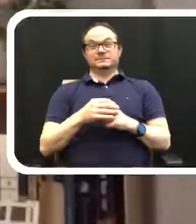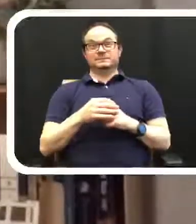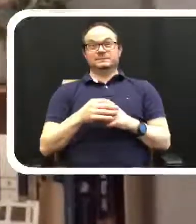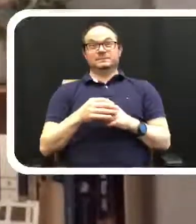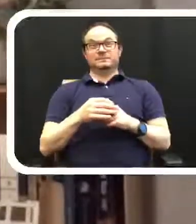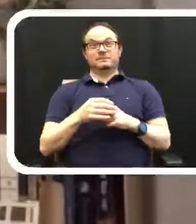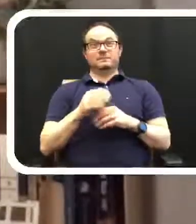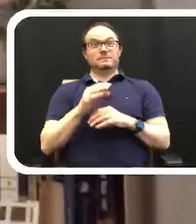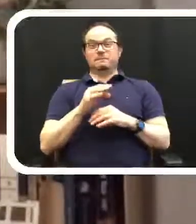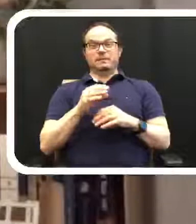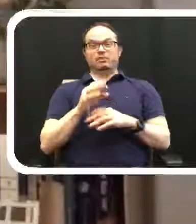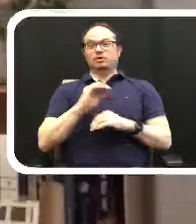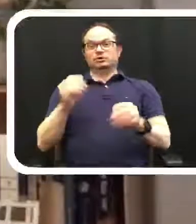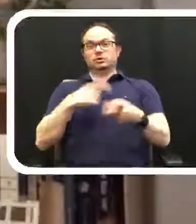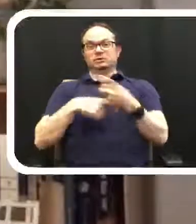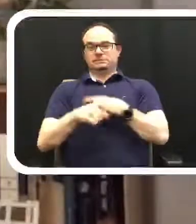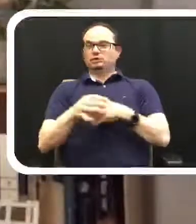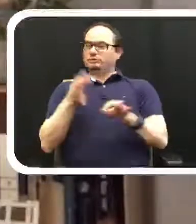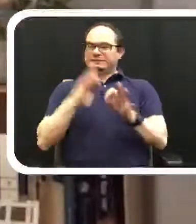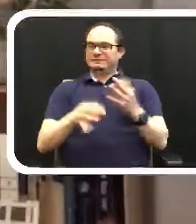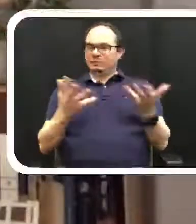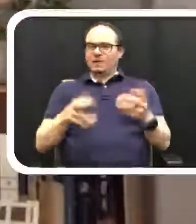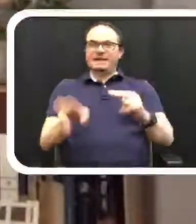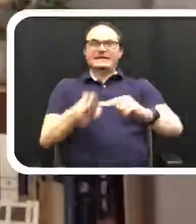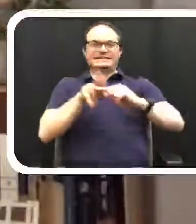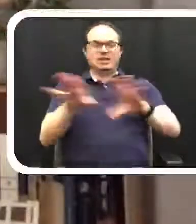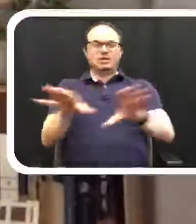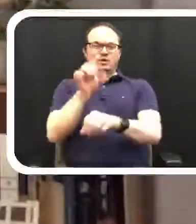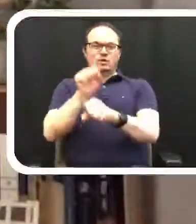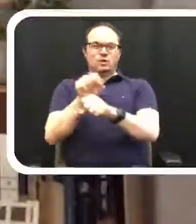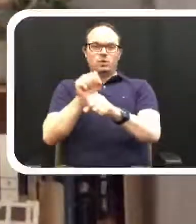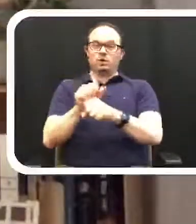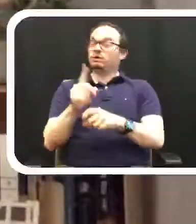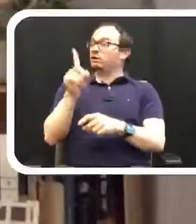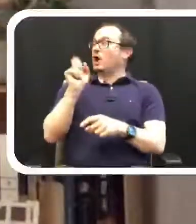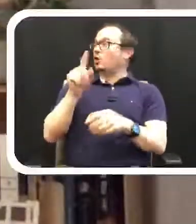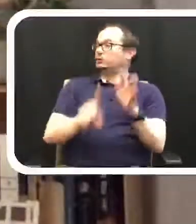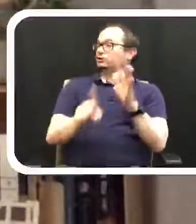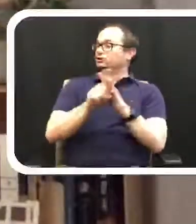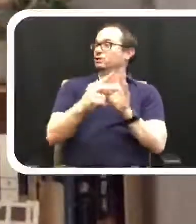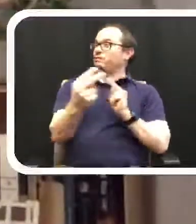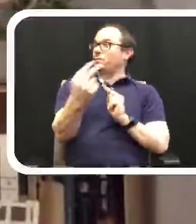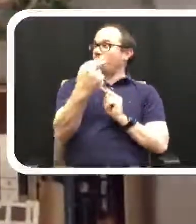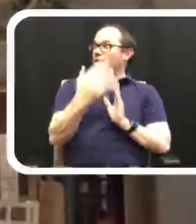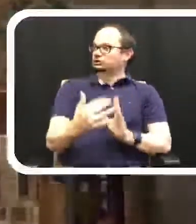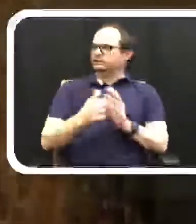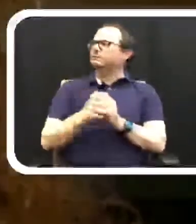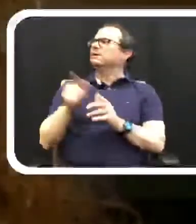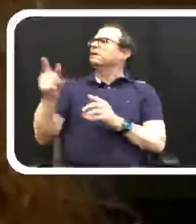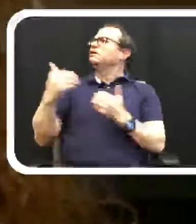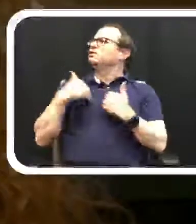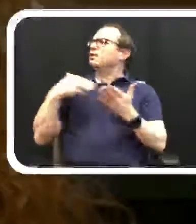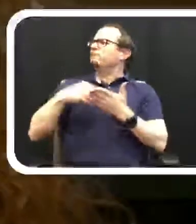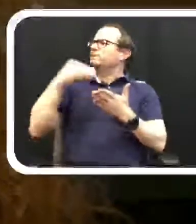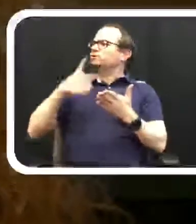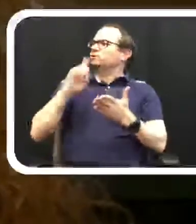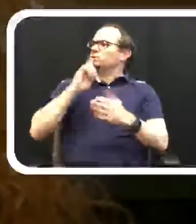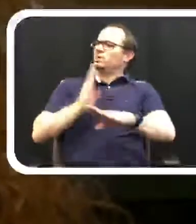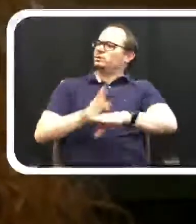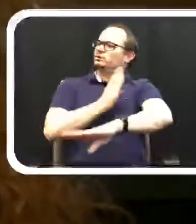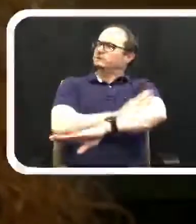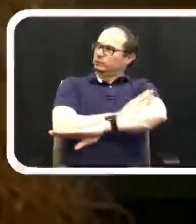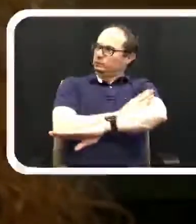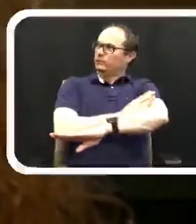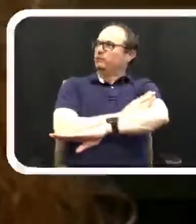sitting down and doing the work. We've just had a question come in from one of our viewers. So, if you've got a student who really wants to